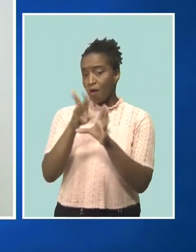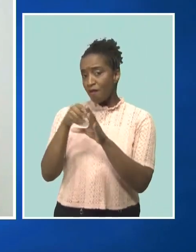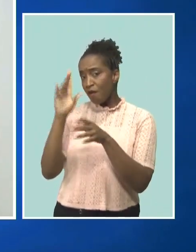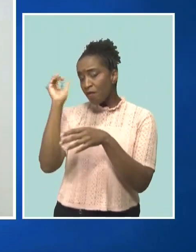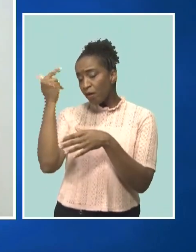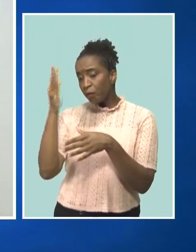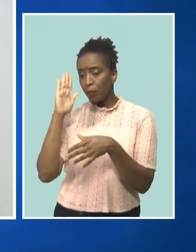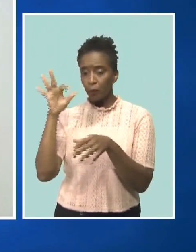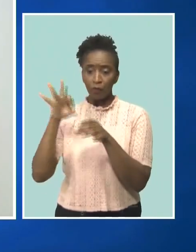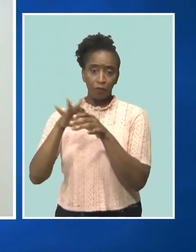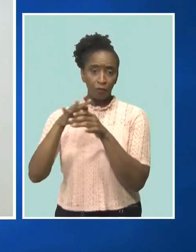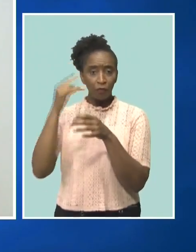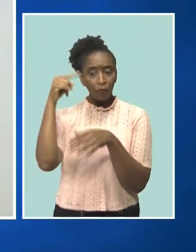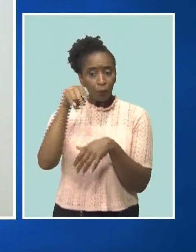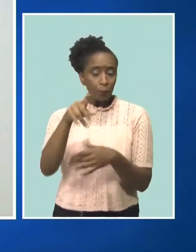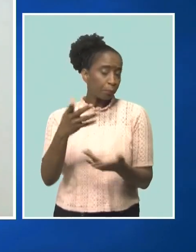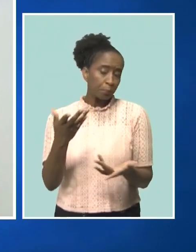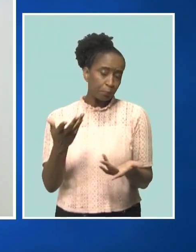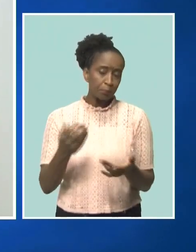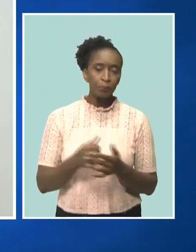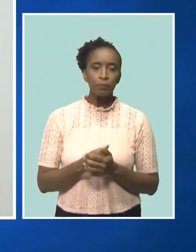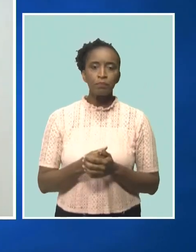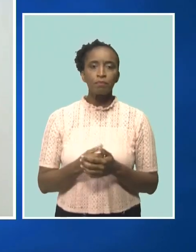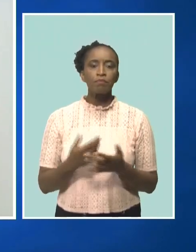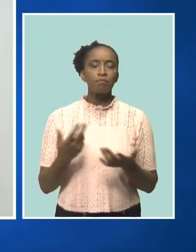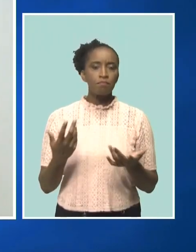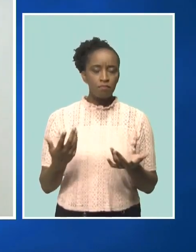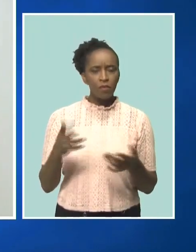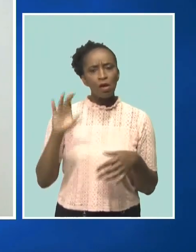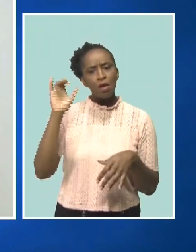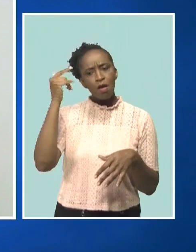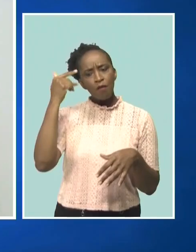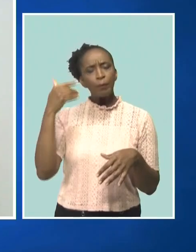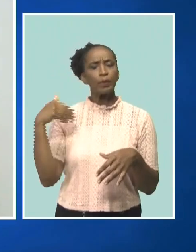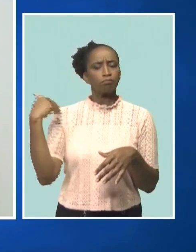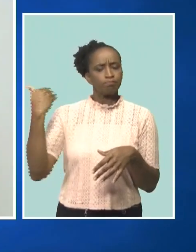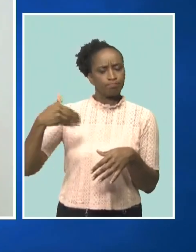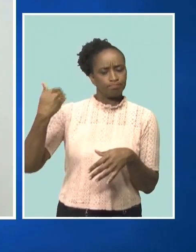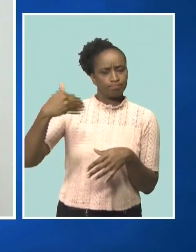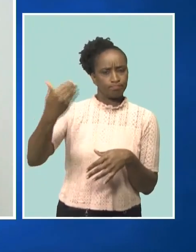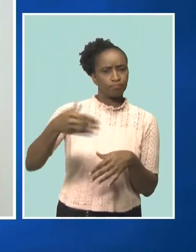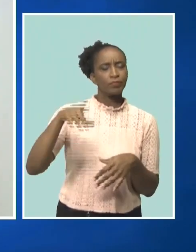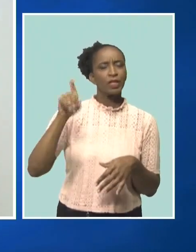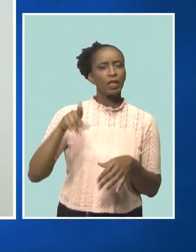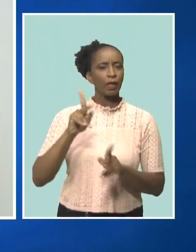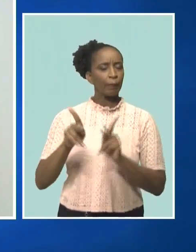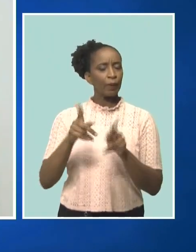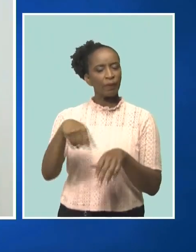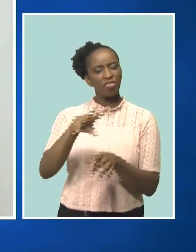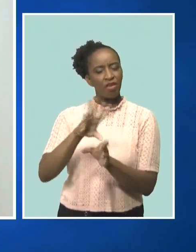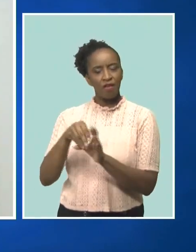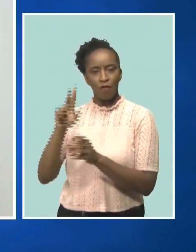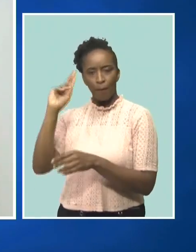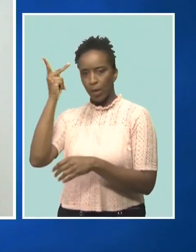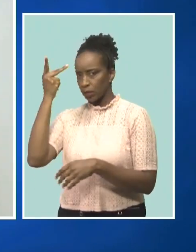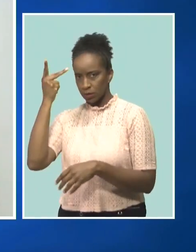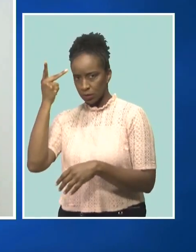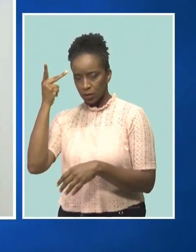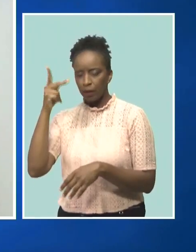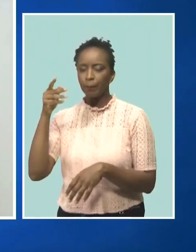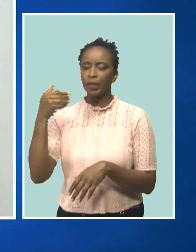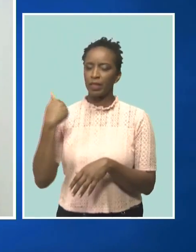government from time to time will need to build up the capacity in terms of technical expertise, people who are not political, but they will need to call upon in that